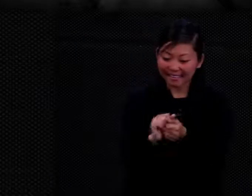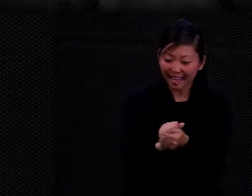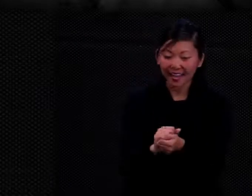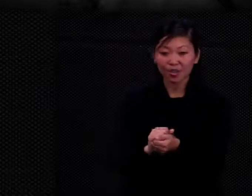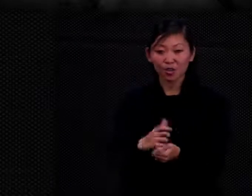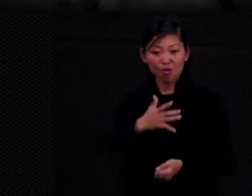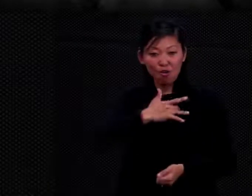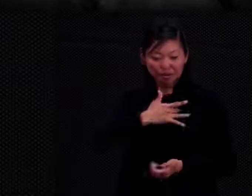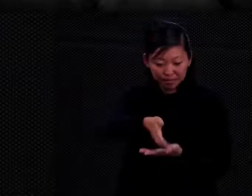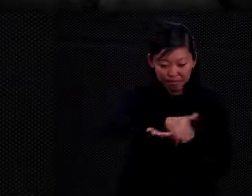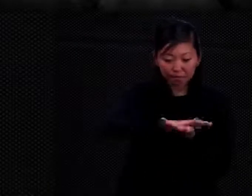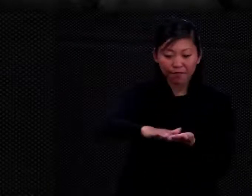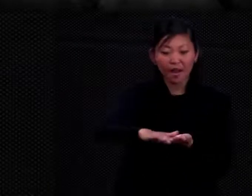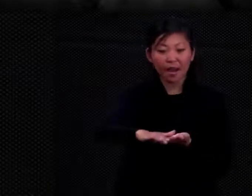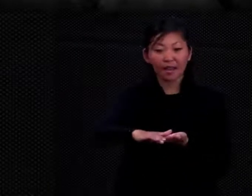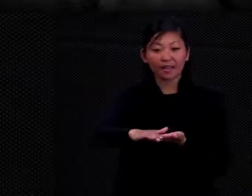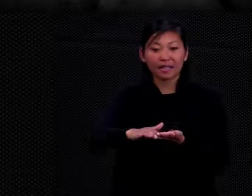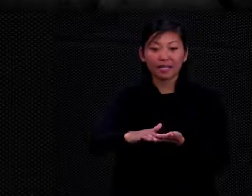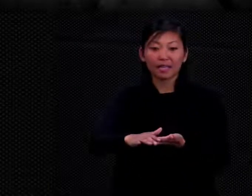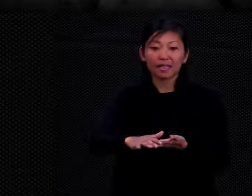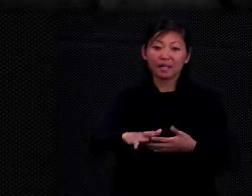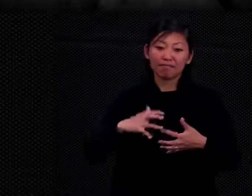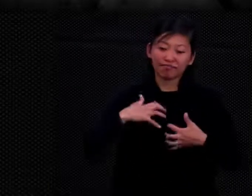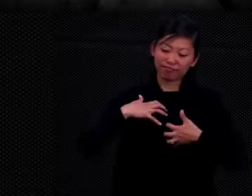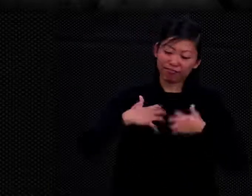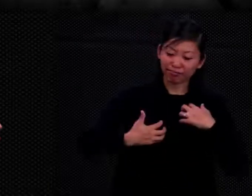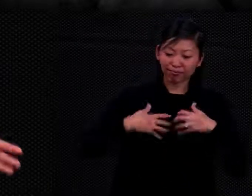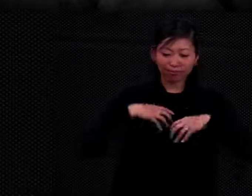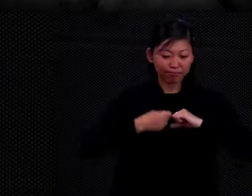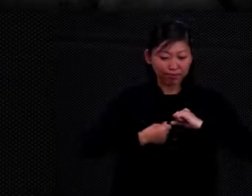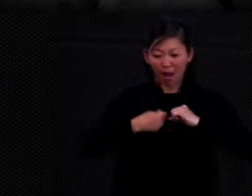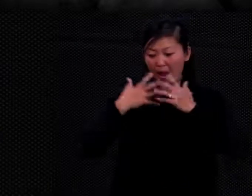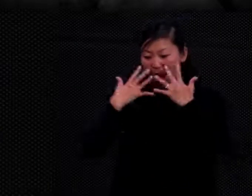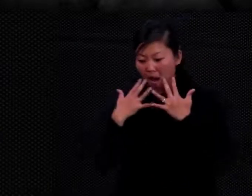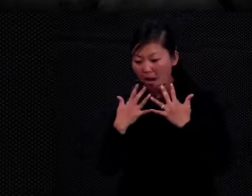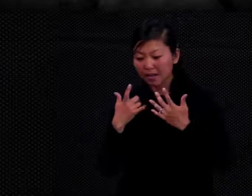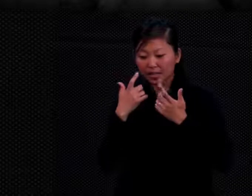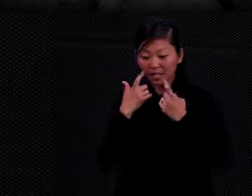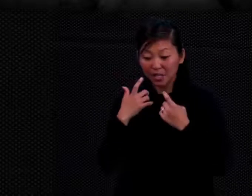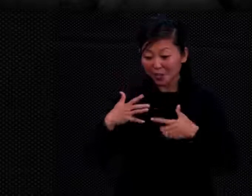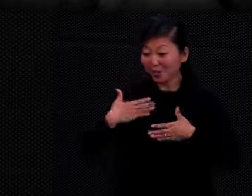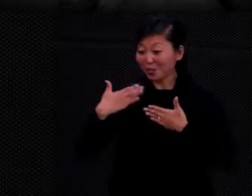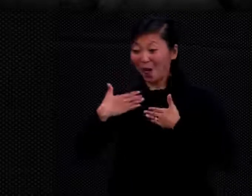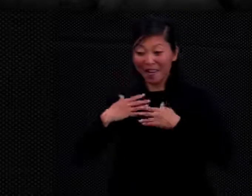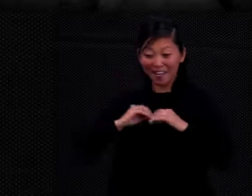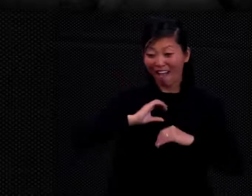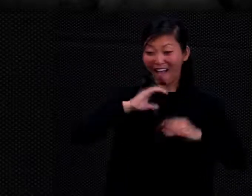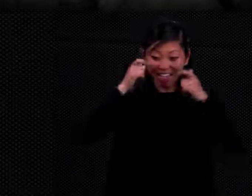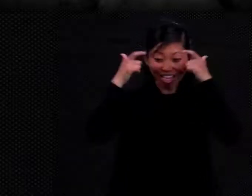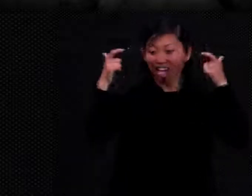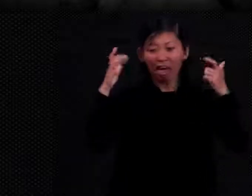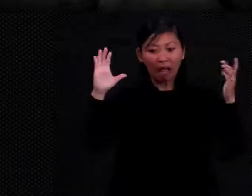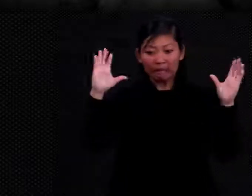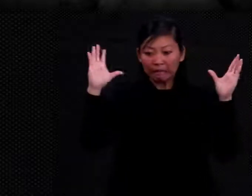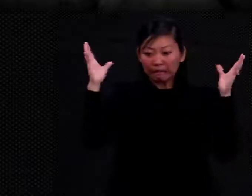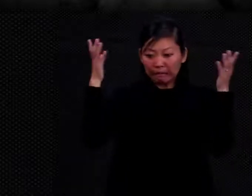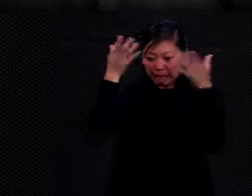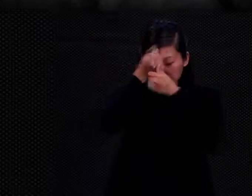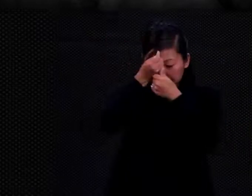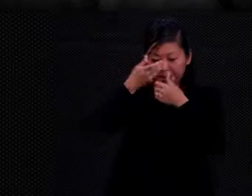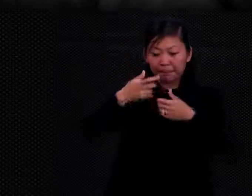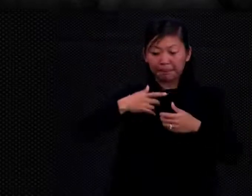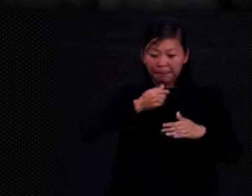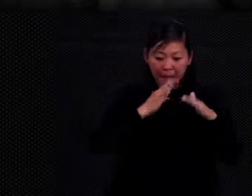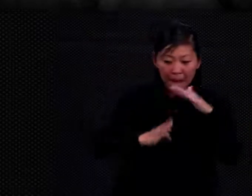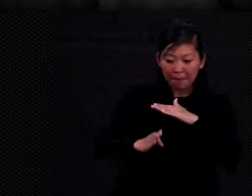you double-minded. Be wretched and mourn and weep. Let your laughter be turned to mourning and your joy to gloom. Humble yourselves before the Lord,